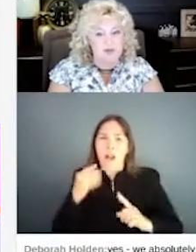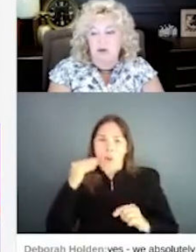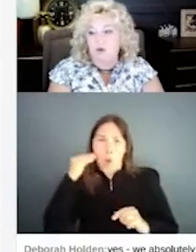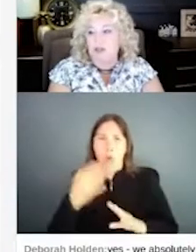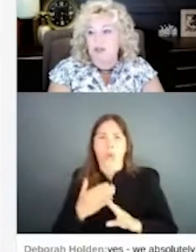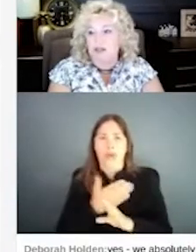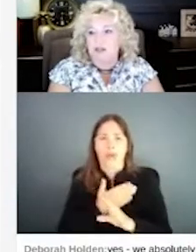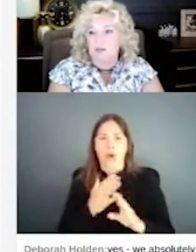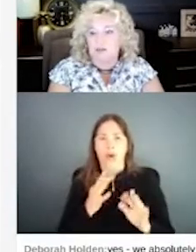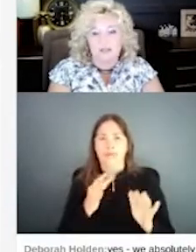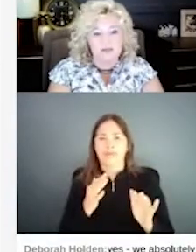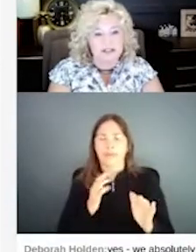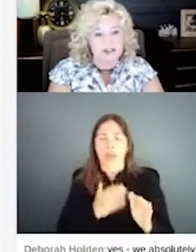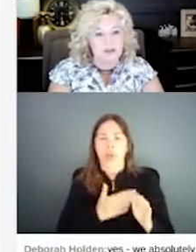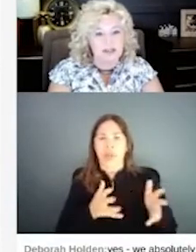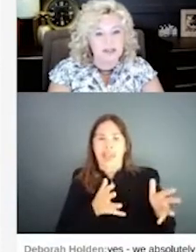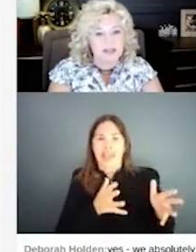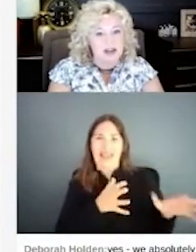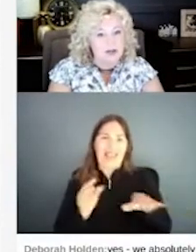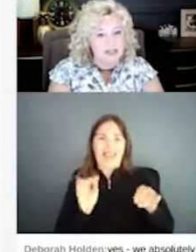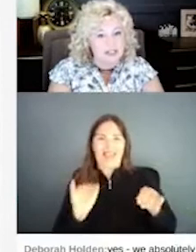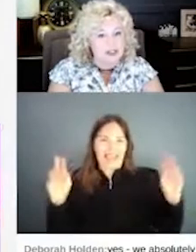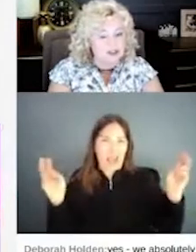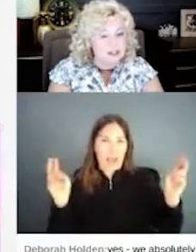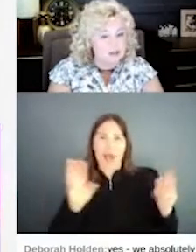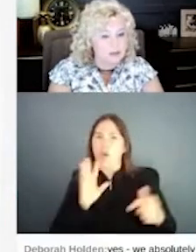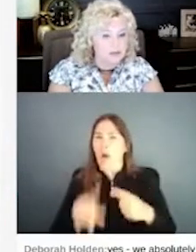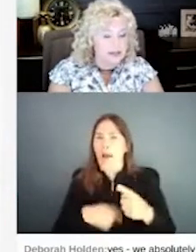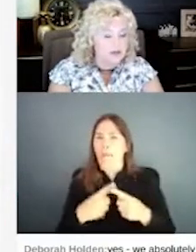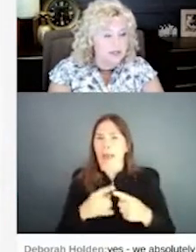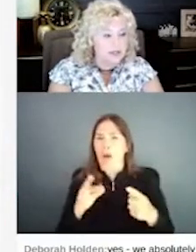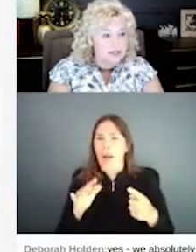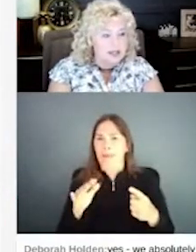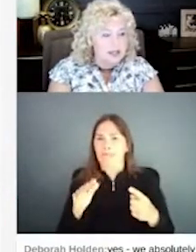before we leave that topic, I wanted to talk a little bit about